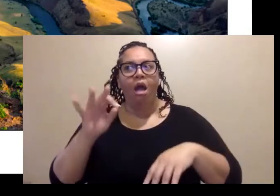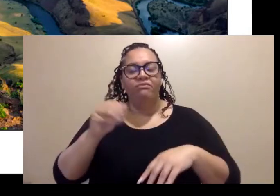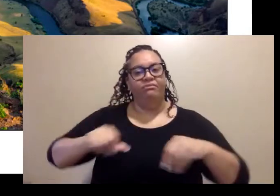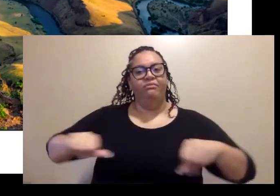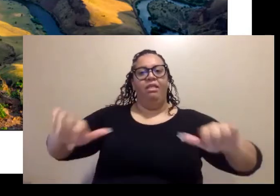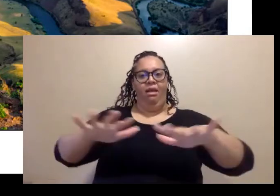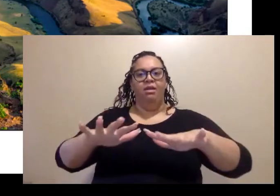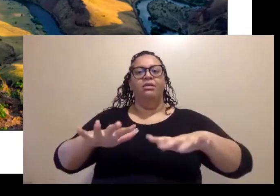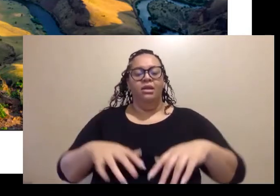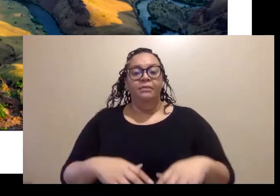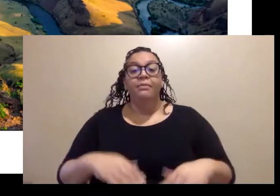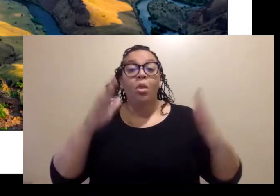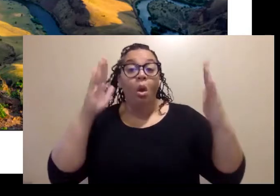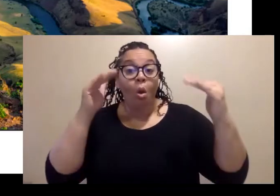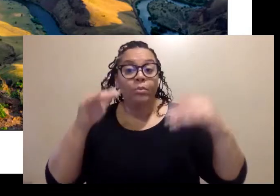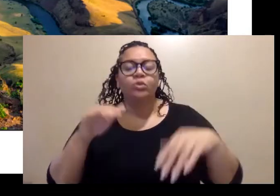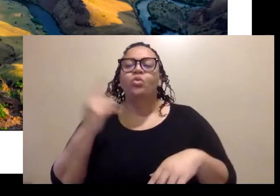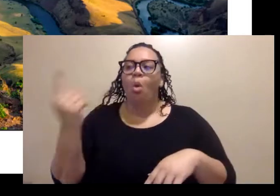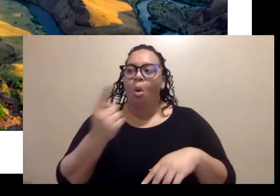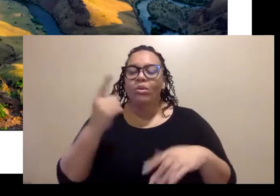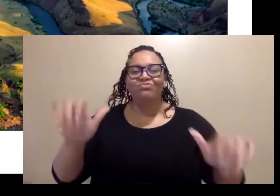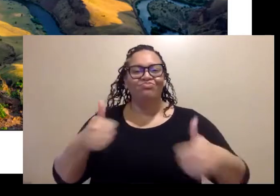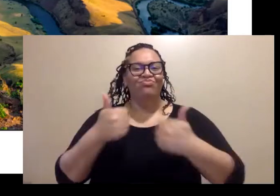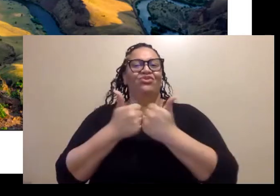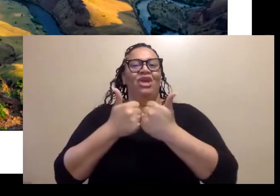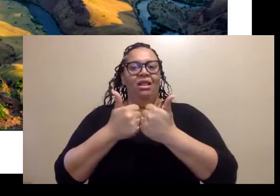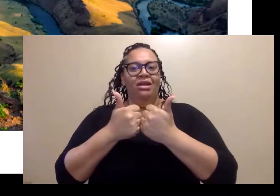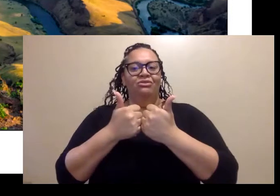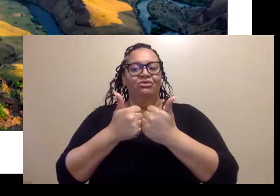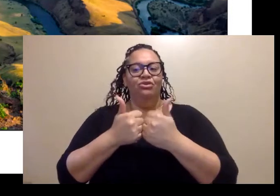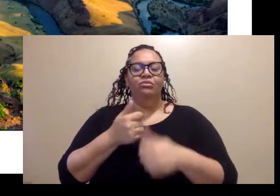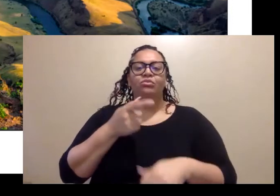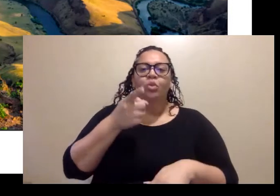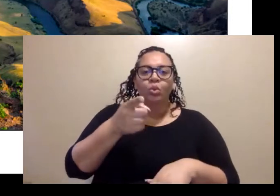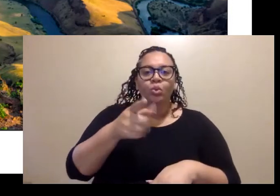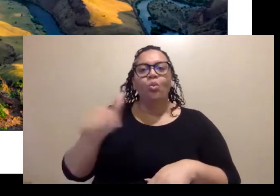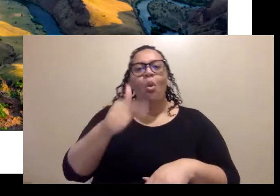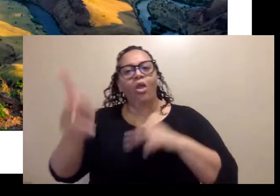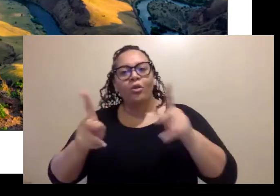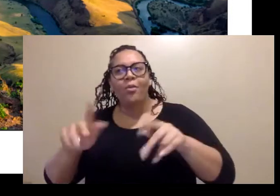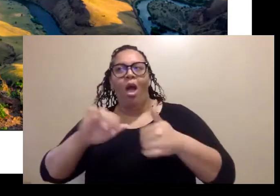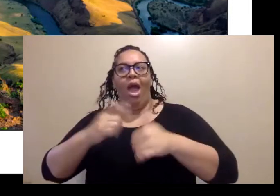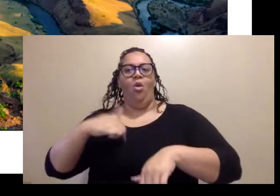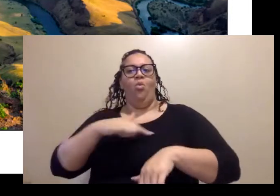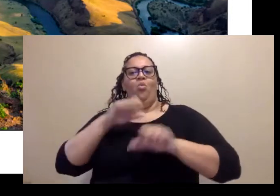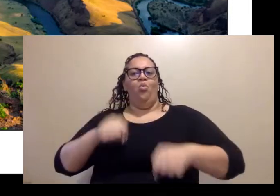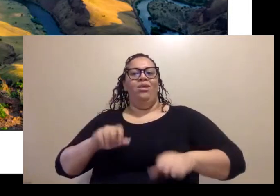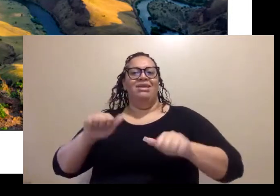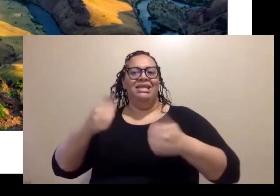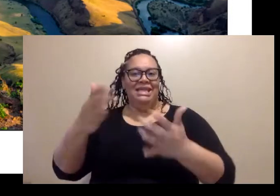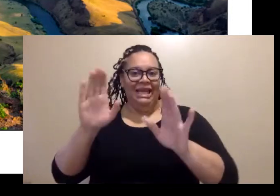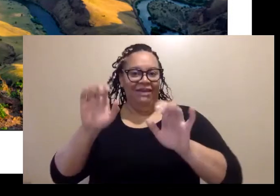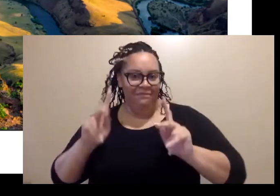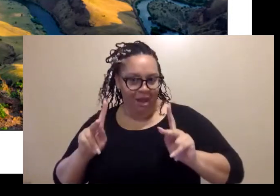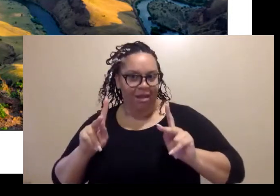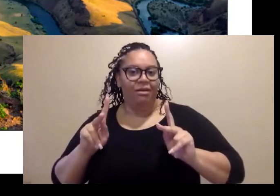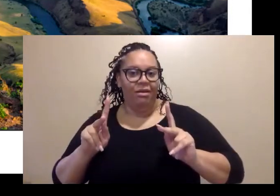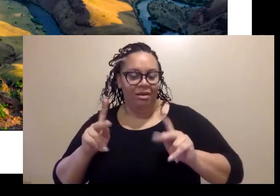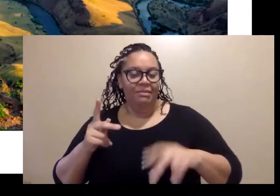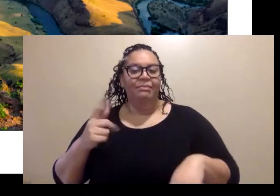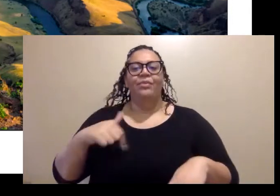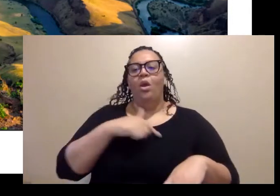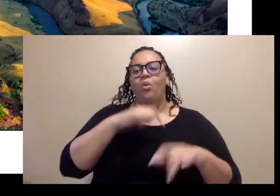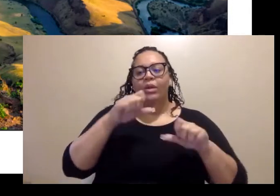hope is to always be able to challenge and challenge oneself around how we can give back, right? How can we actually take a